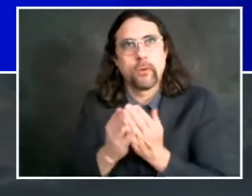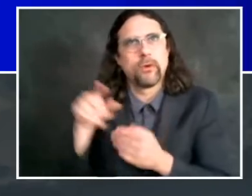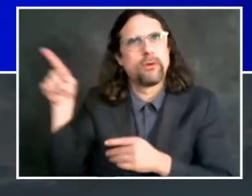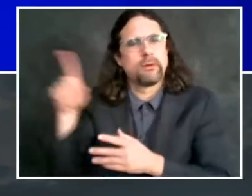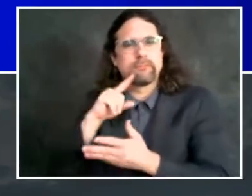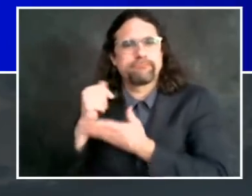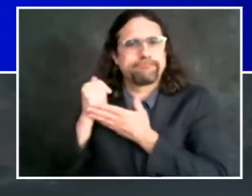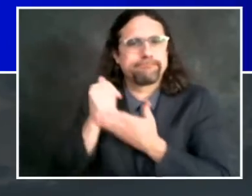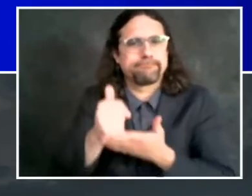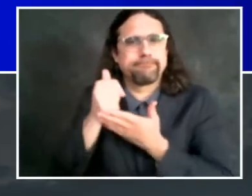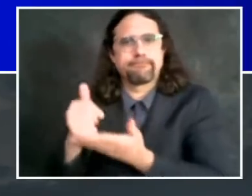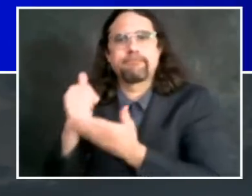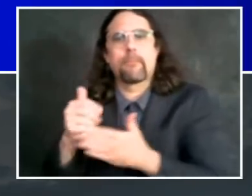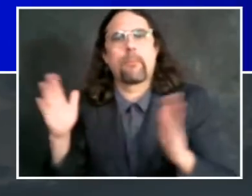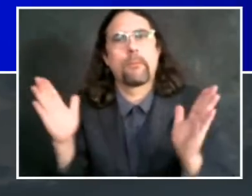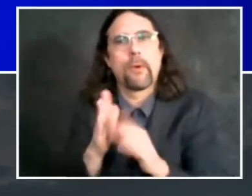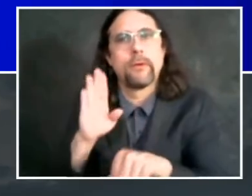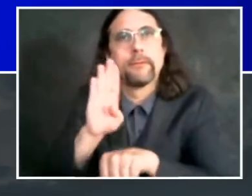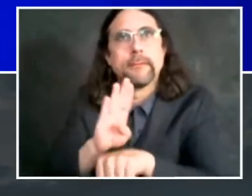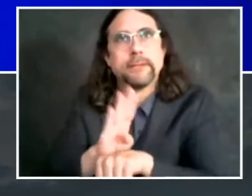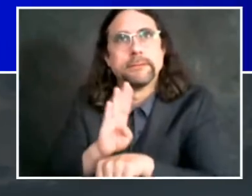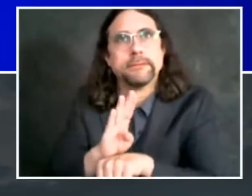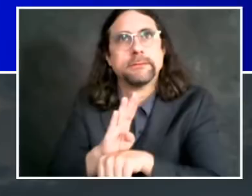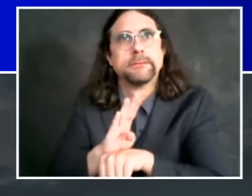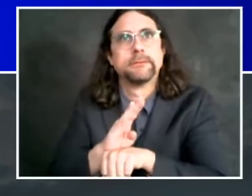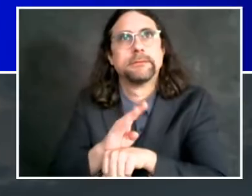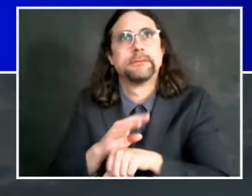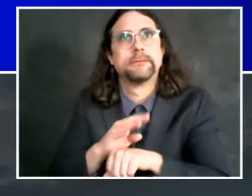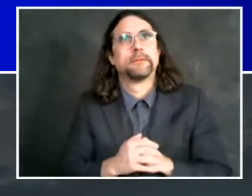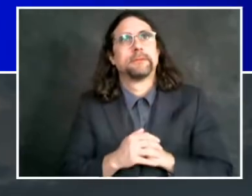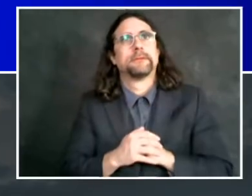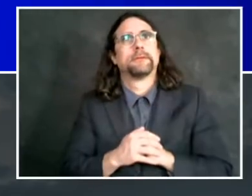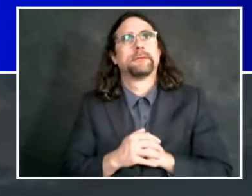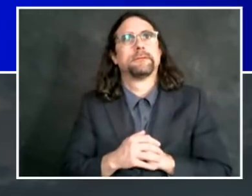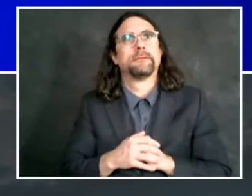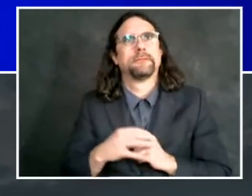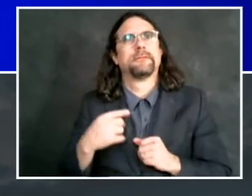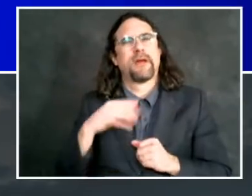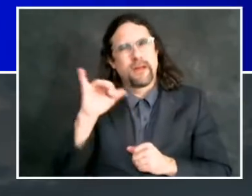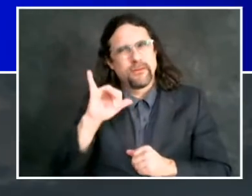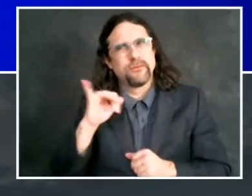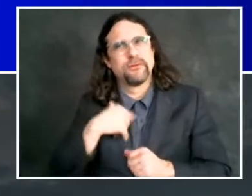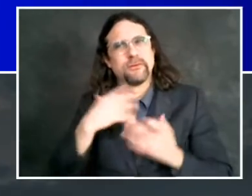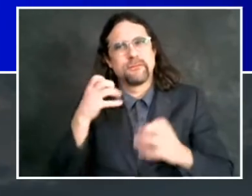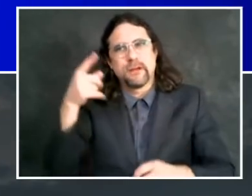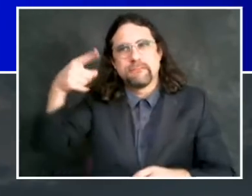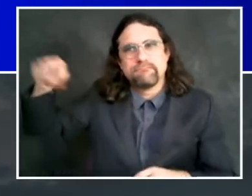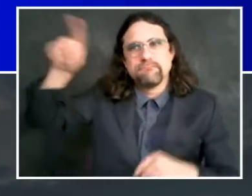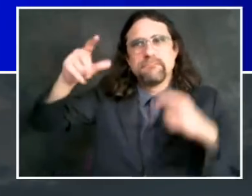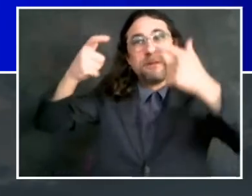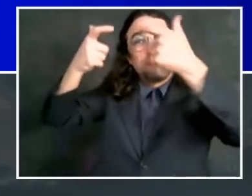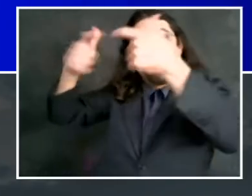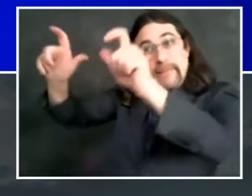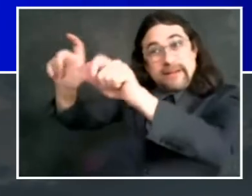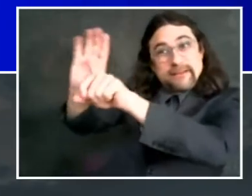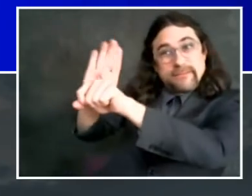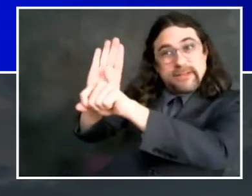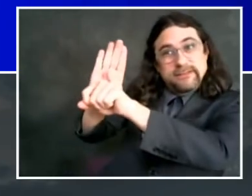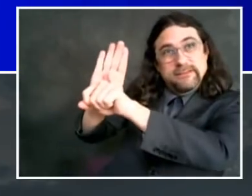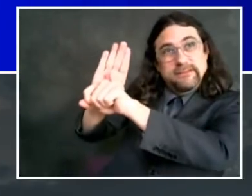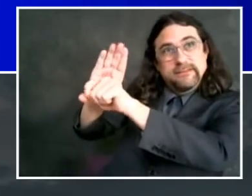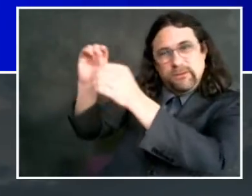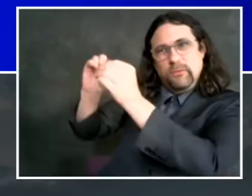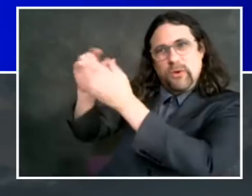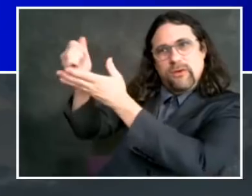businesses to step up to help our smaller businesses. We need philanthropies. We need all the support we can get. And most especially, we need the federal government